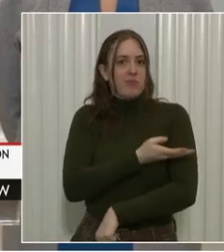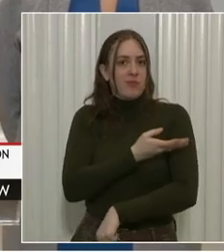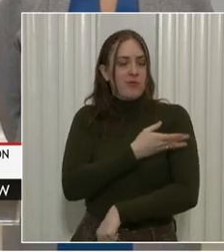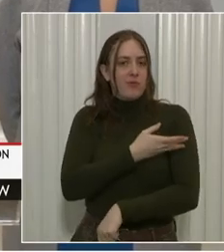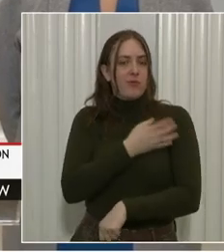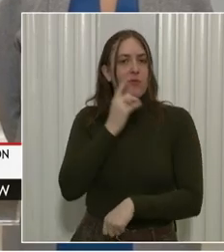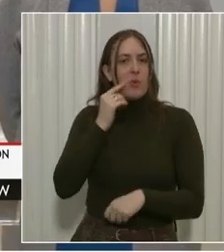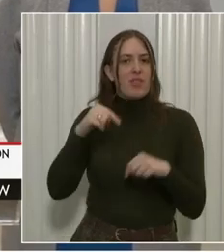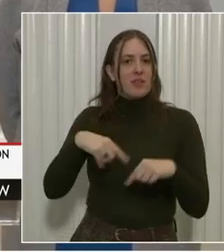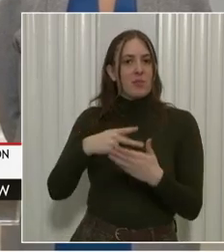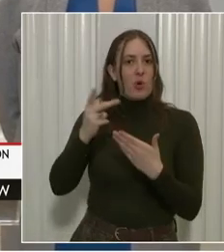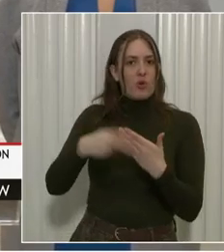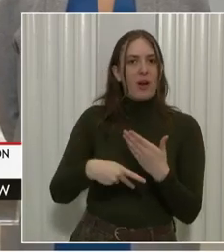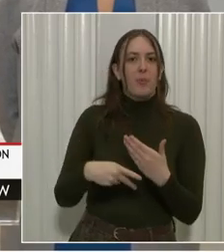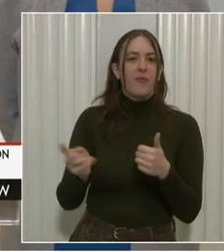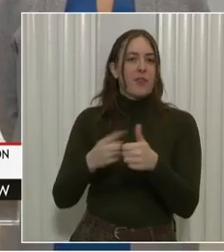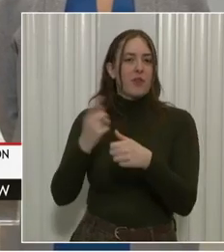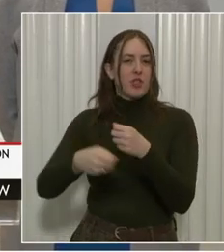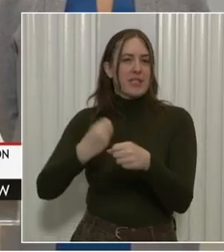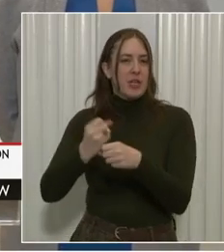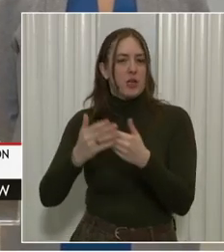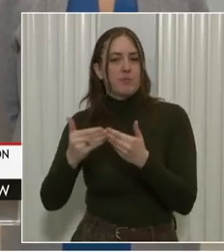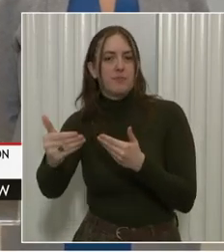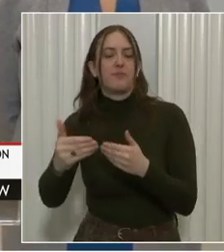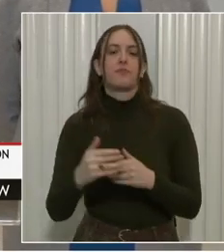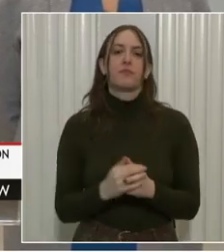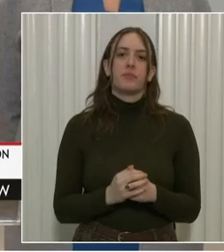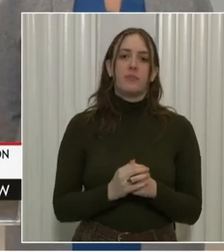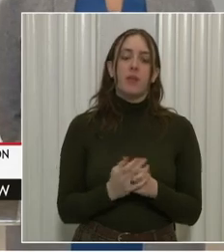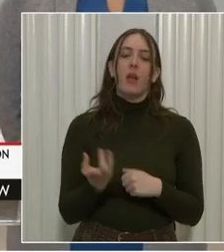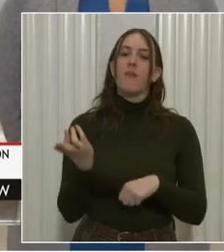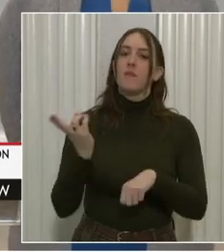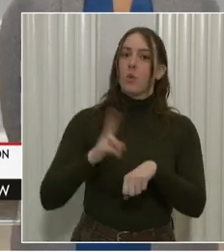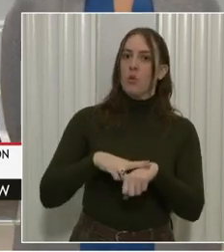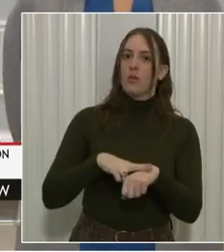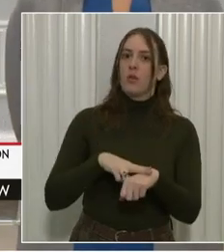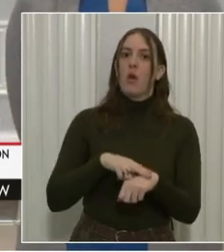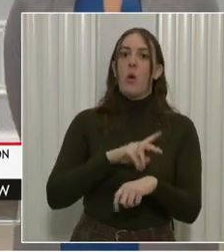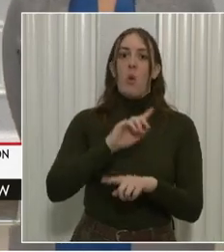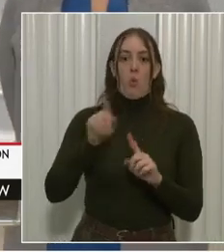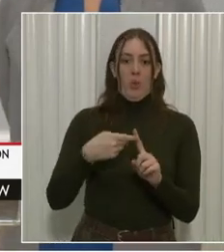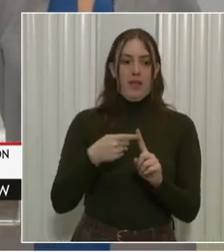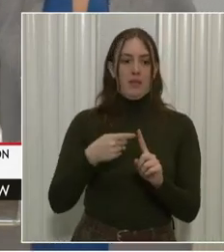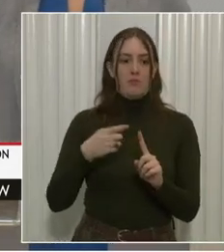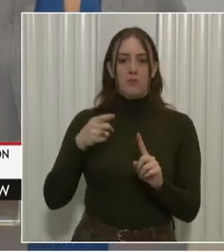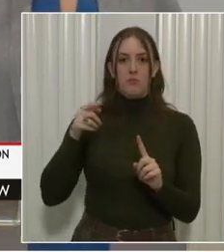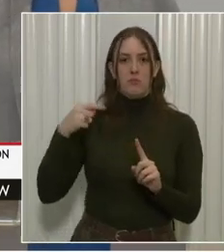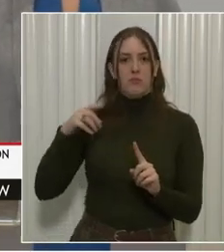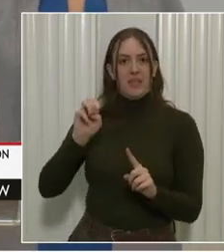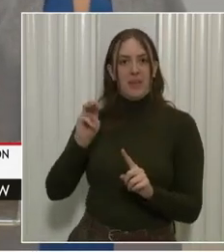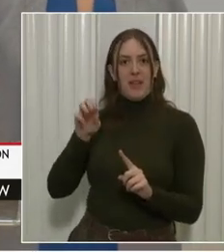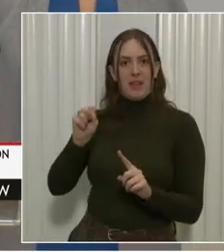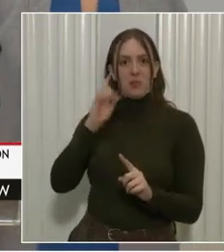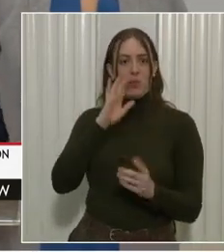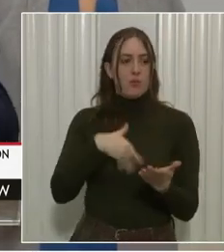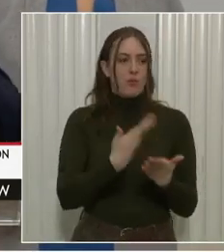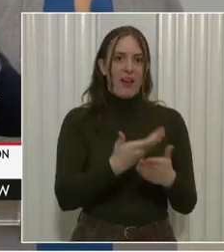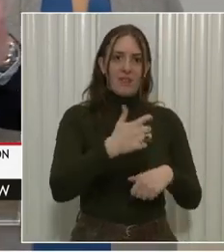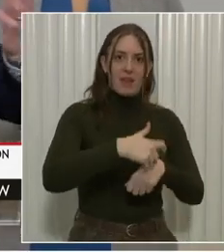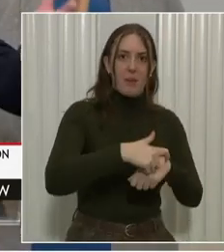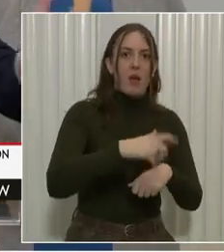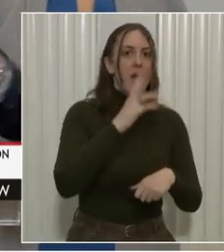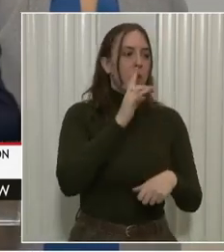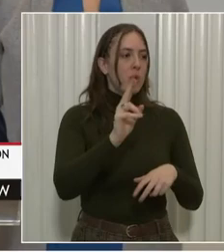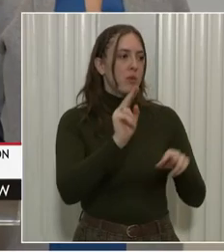going to be doing the procedure. The EMS supervisor will, of course, once they get on scene, take information from the engine crew that might be there, the